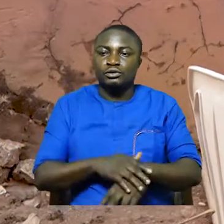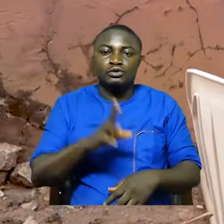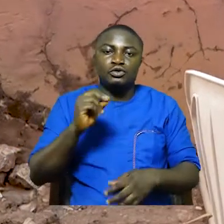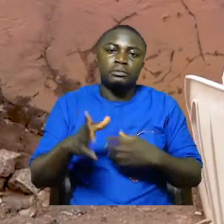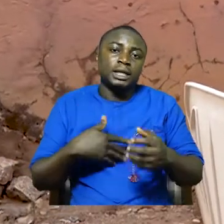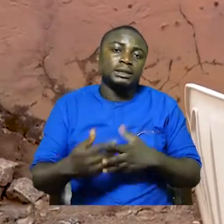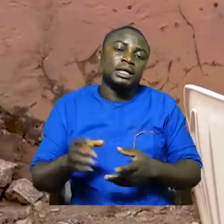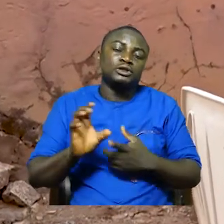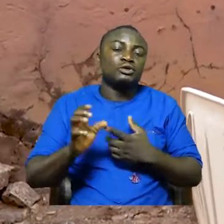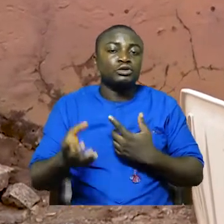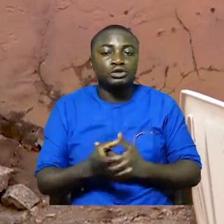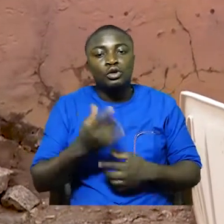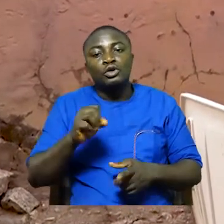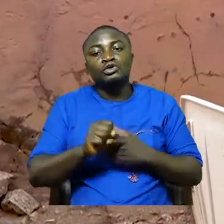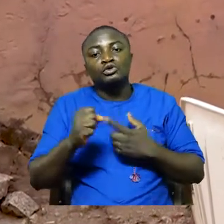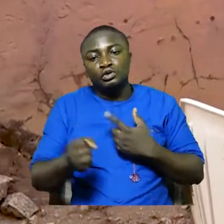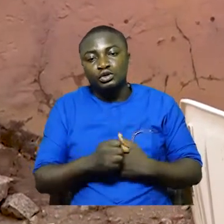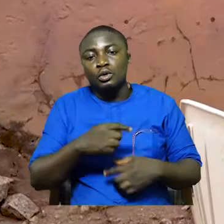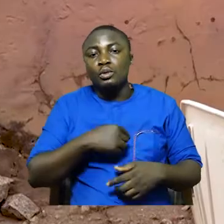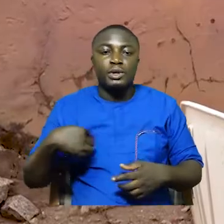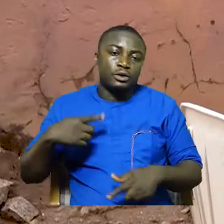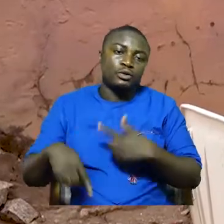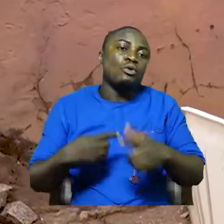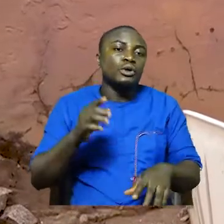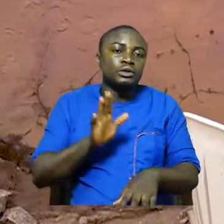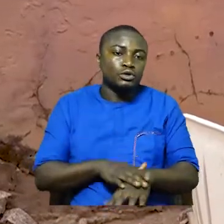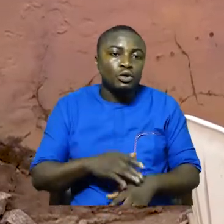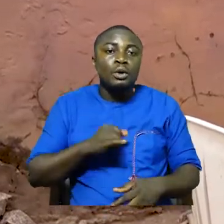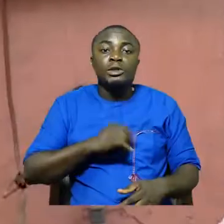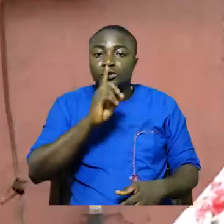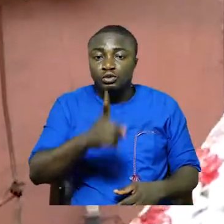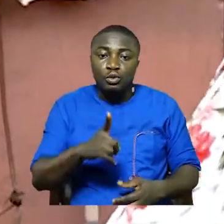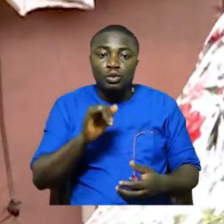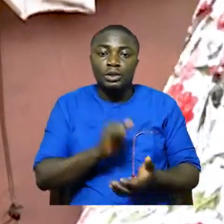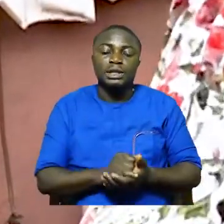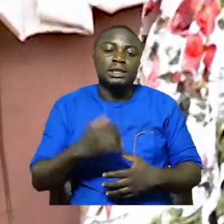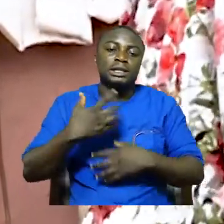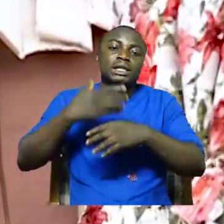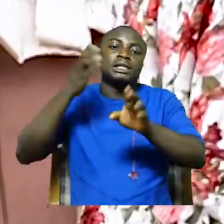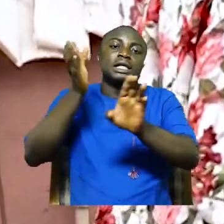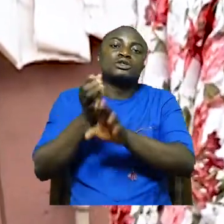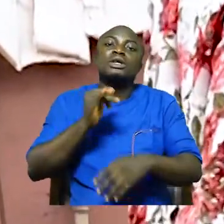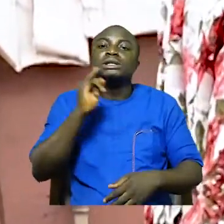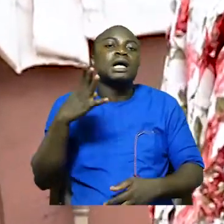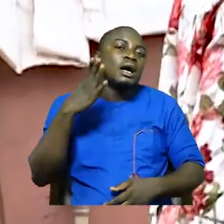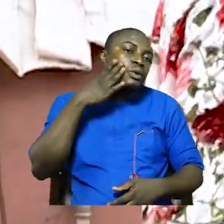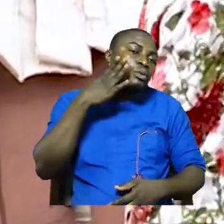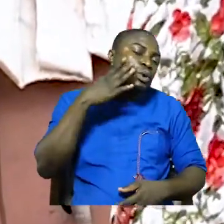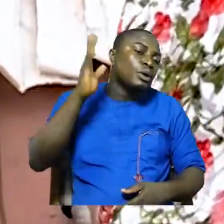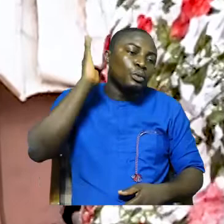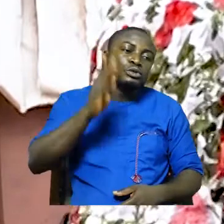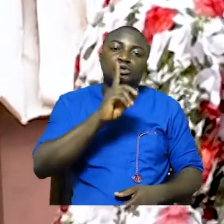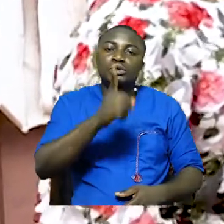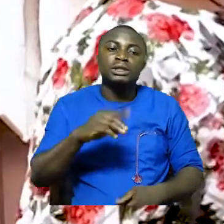Life goes on. No matter the condition or situation we're currently going through, be rest assured that the Creator